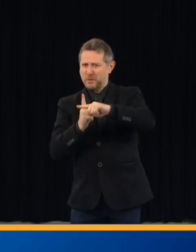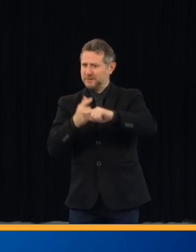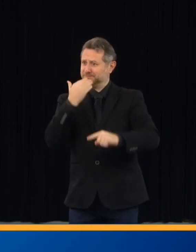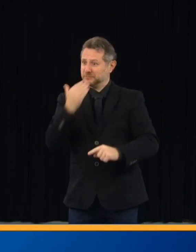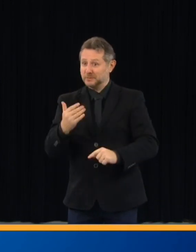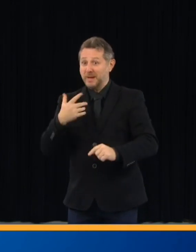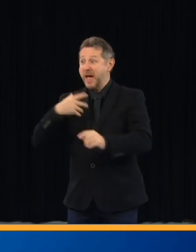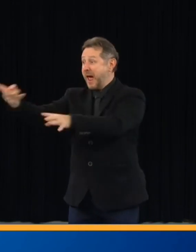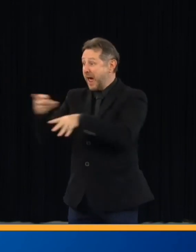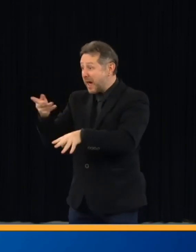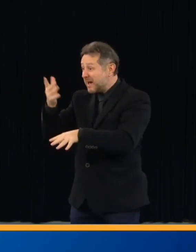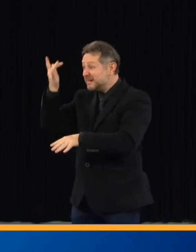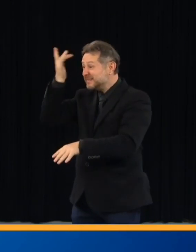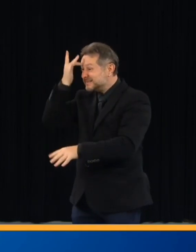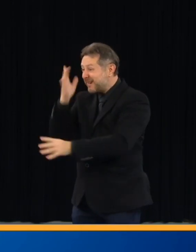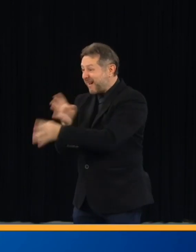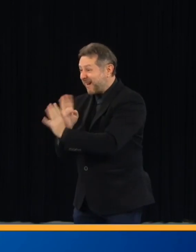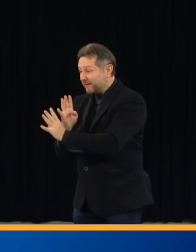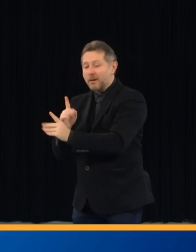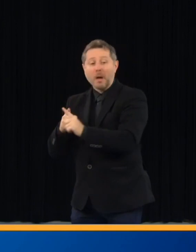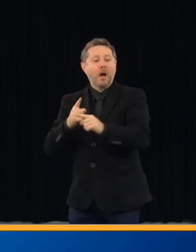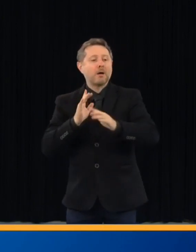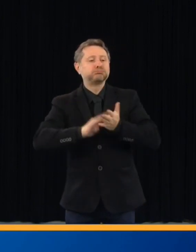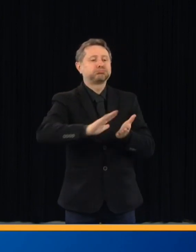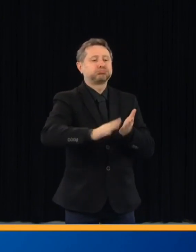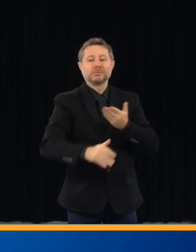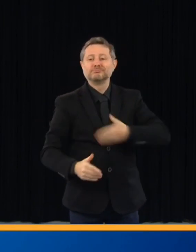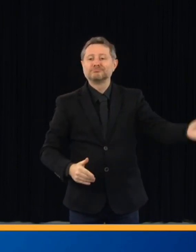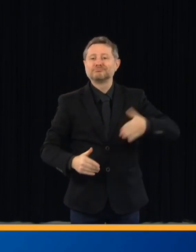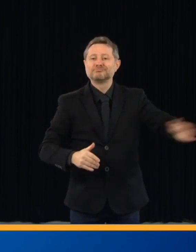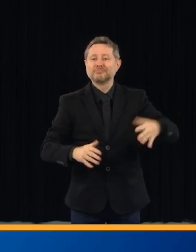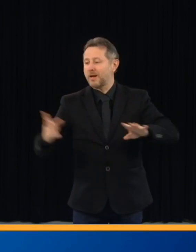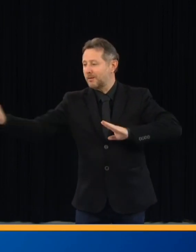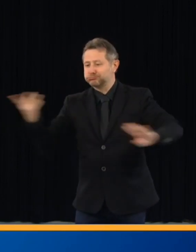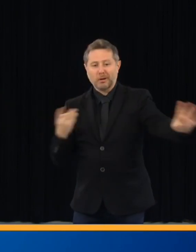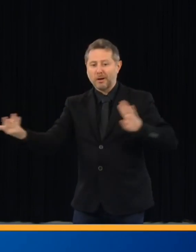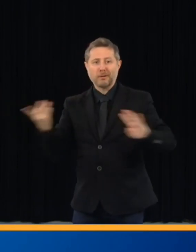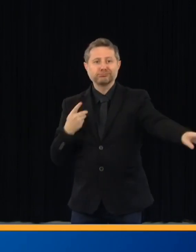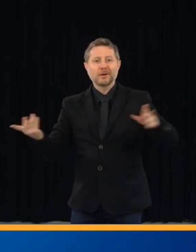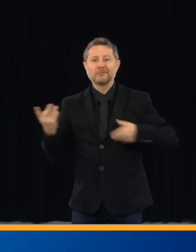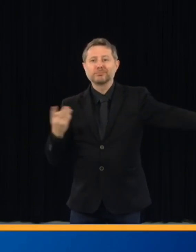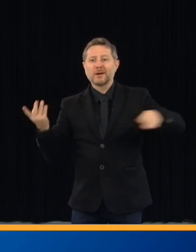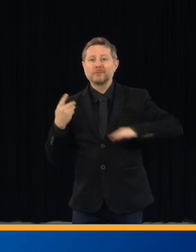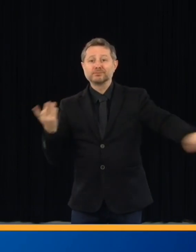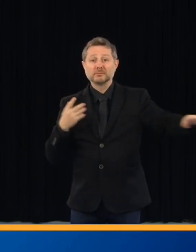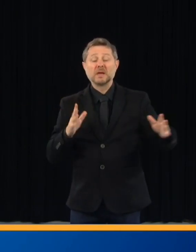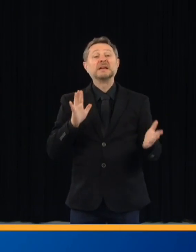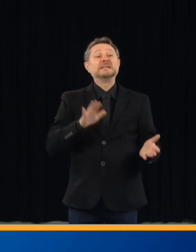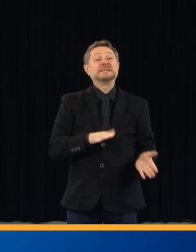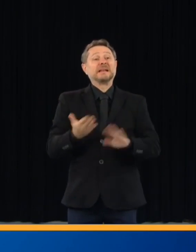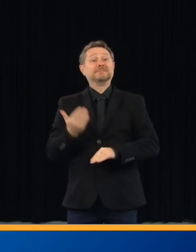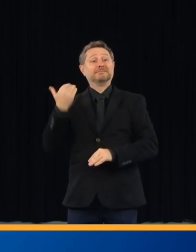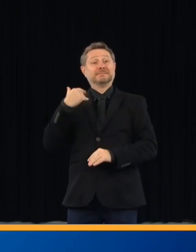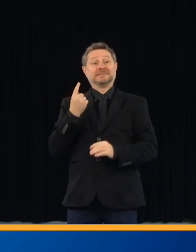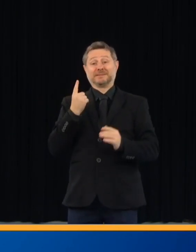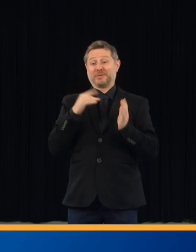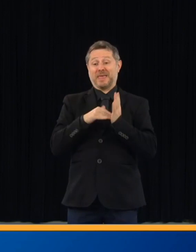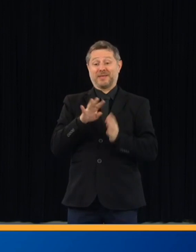of the hospital is going up. Number of deaths up to 2,373, up